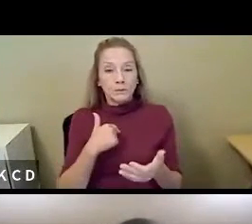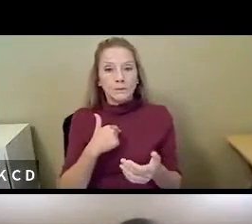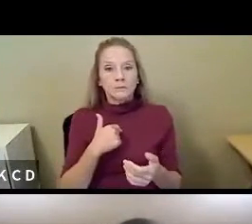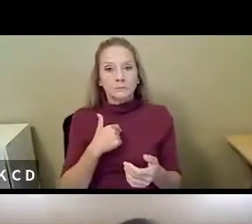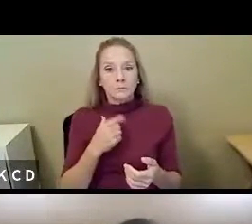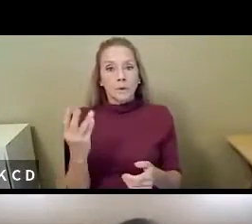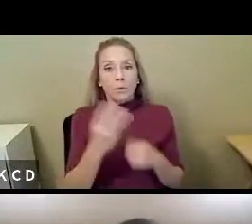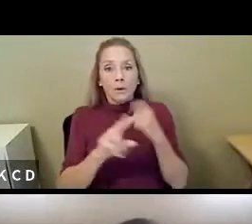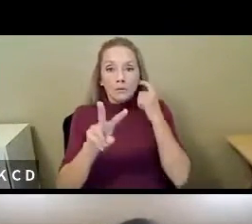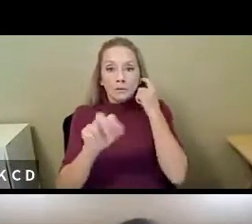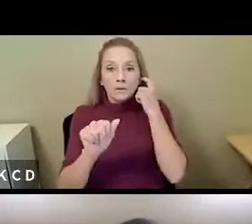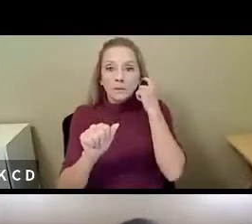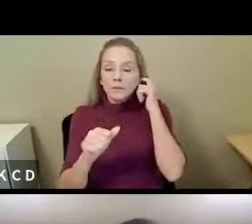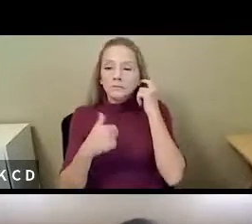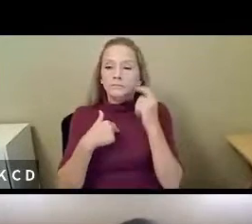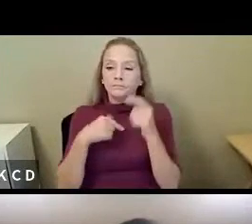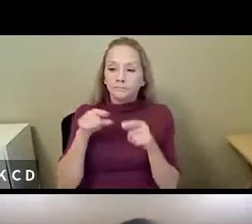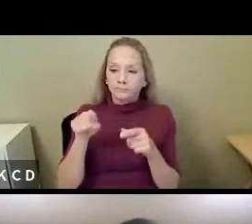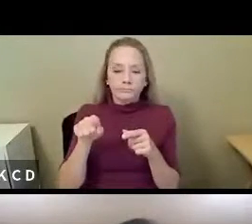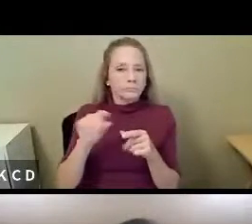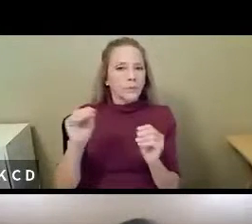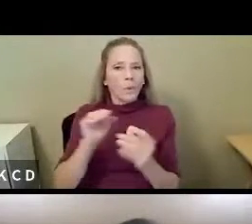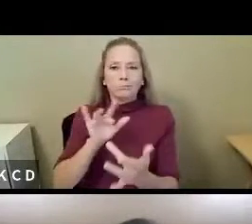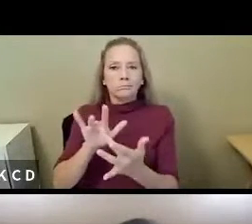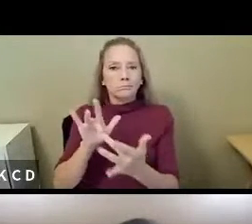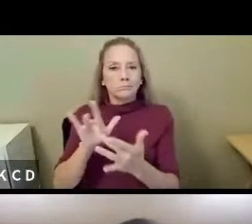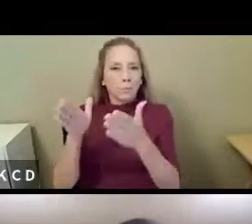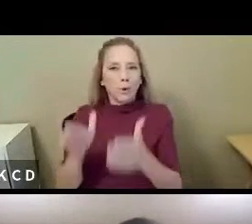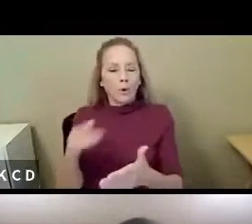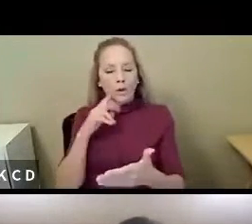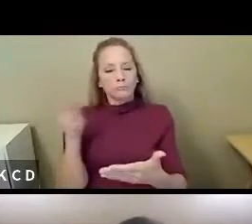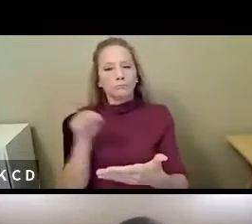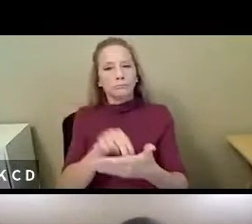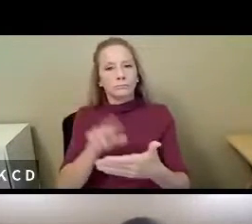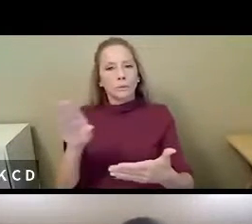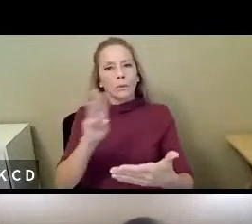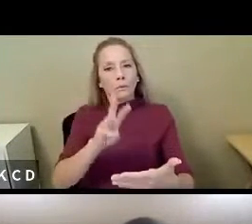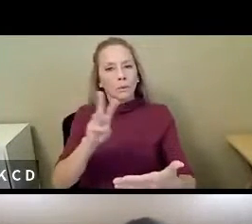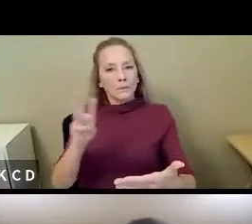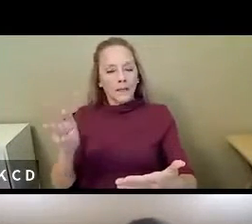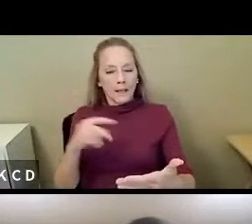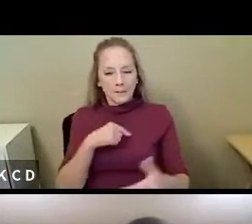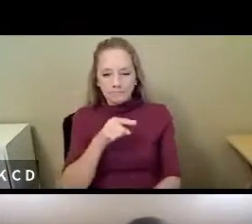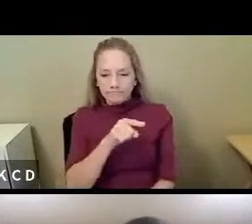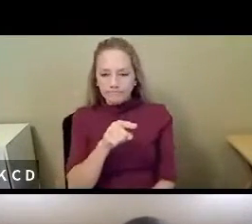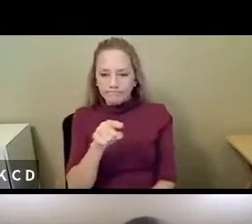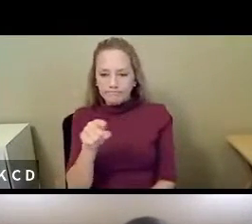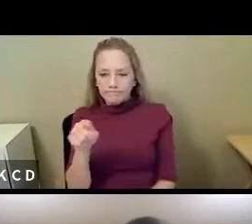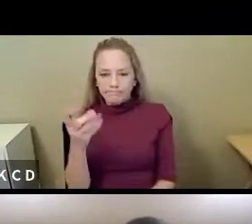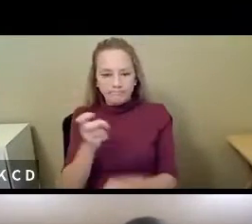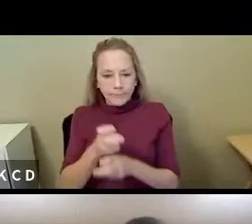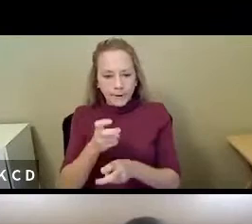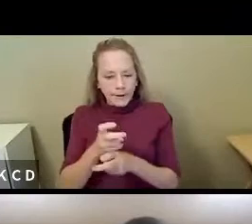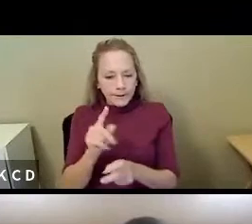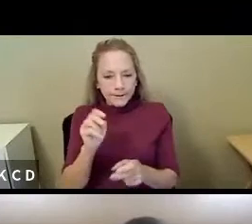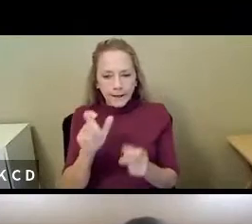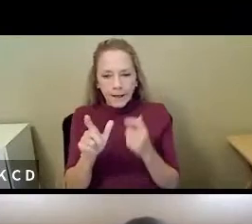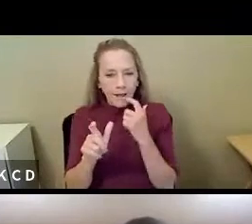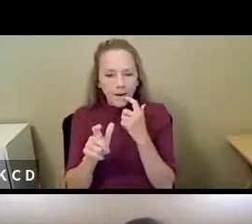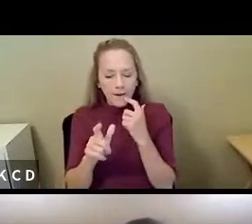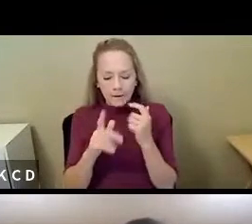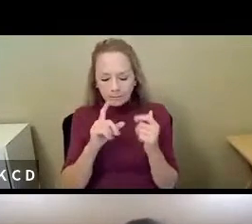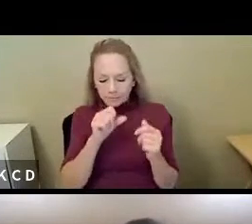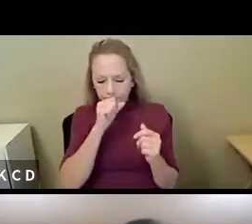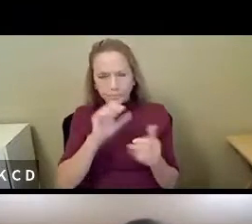but wasn't able to talk to anybody there. Just looking at their website, I couldn't really tell. The only thing it looked like they were using was, excuse